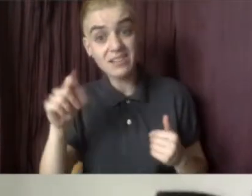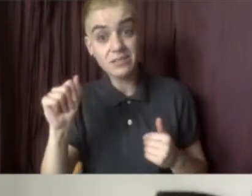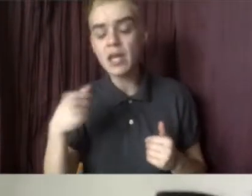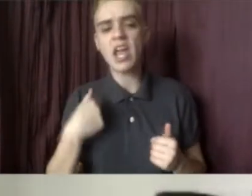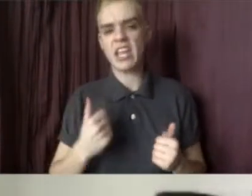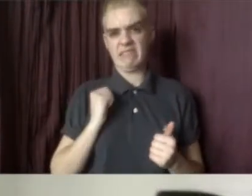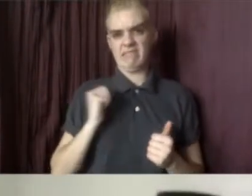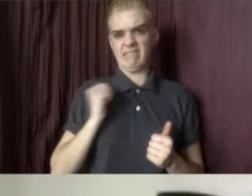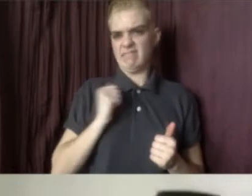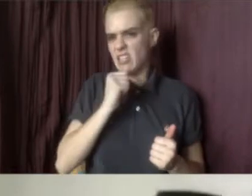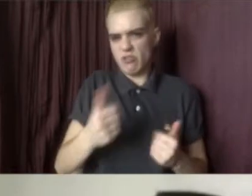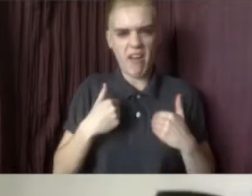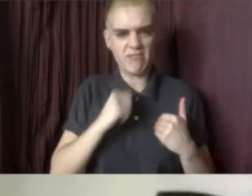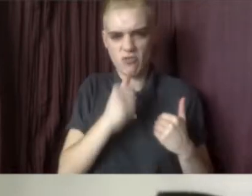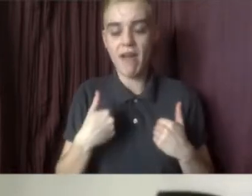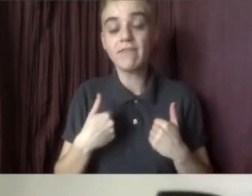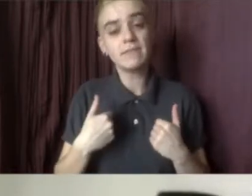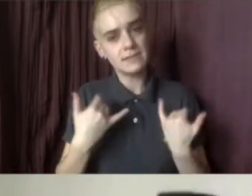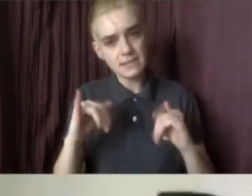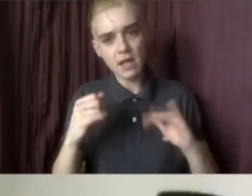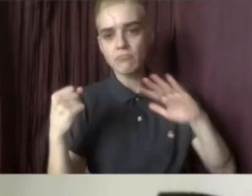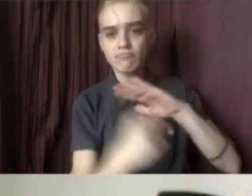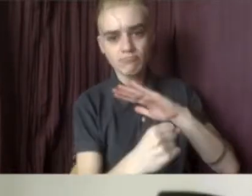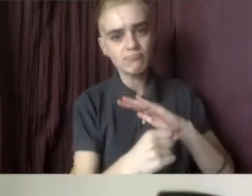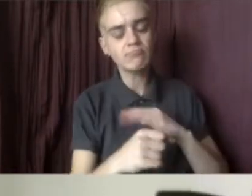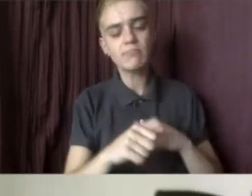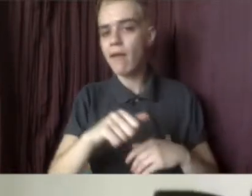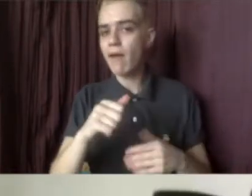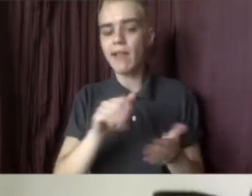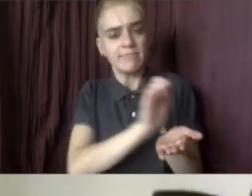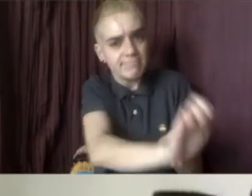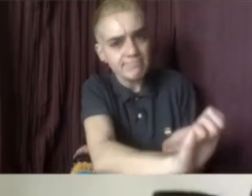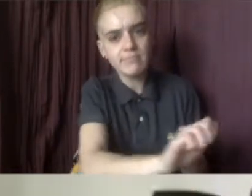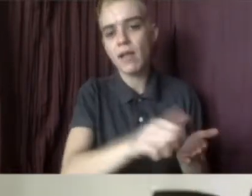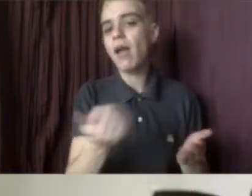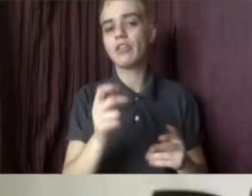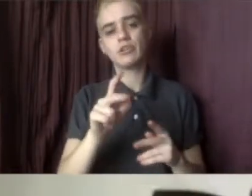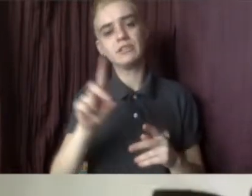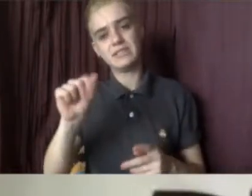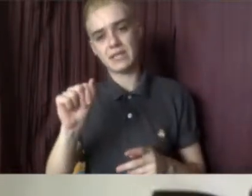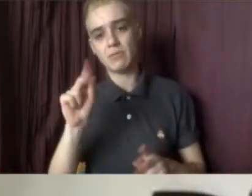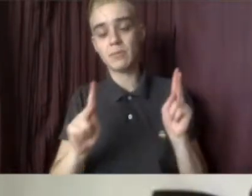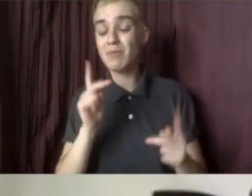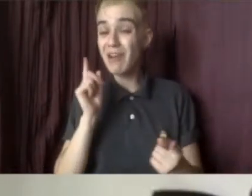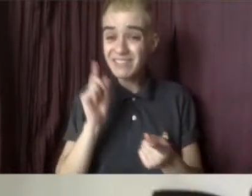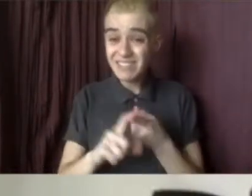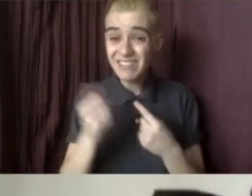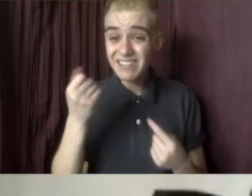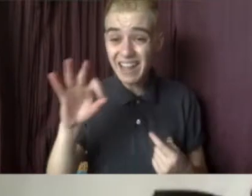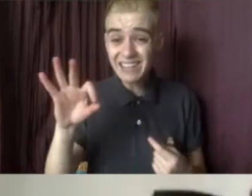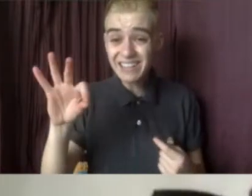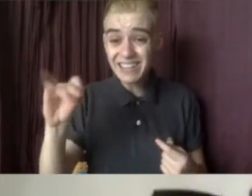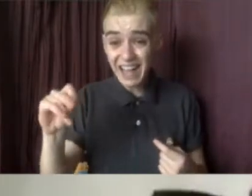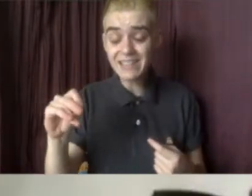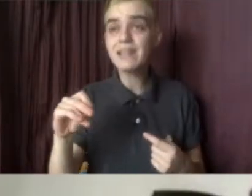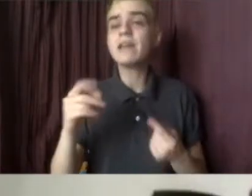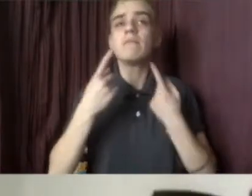case is from Georgia. Lois Curtis is from Georgia. And her case connected the two, the